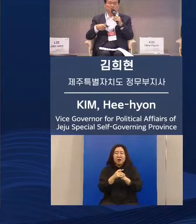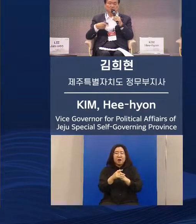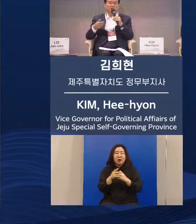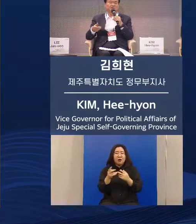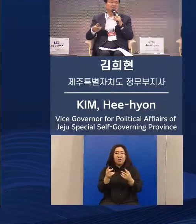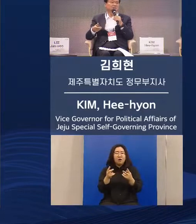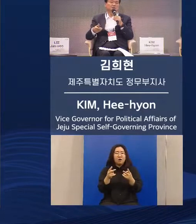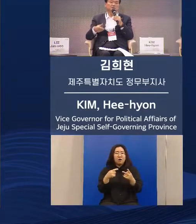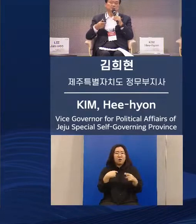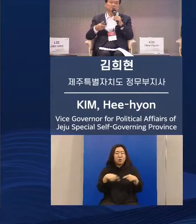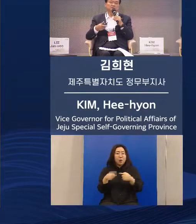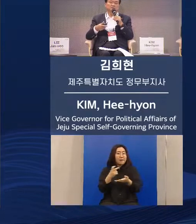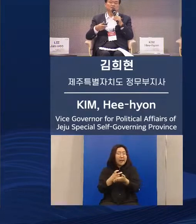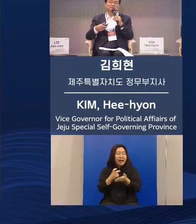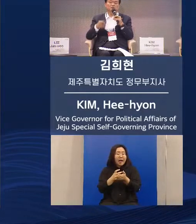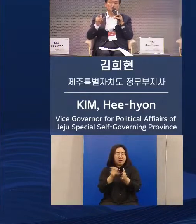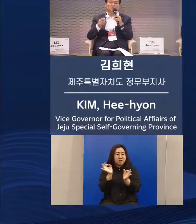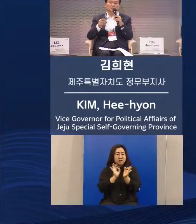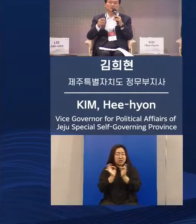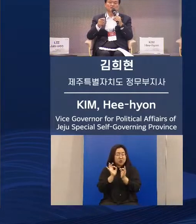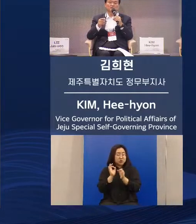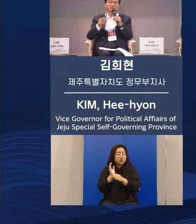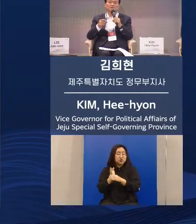sign language interpretation,